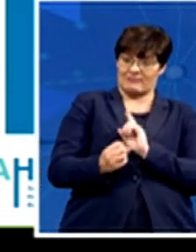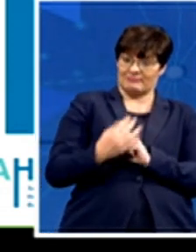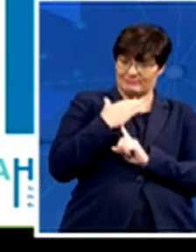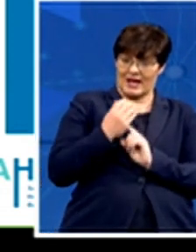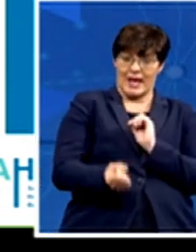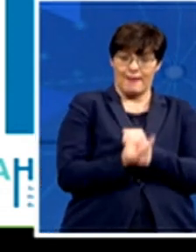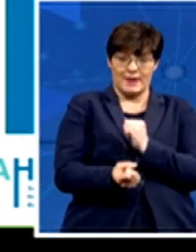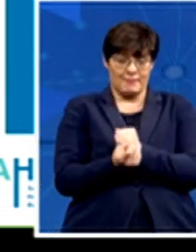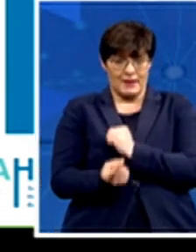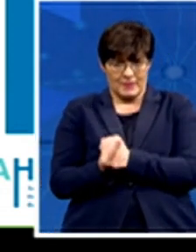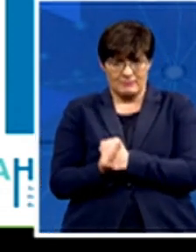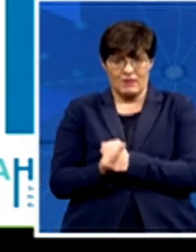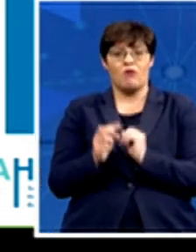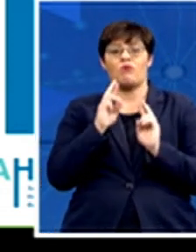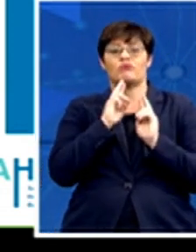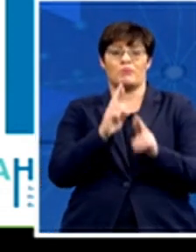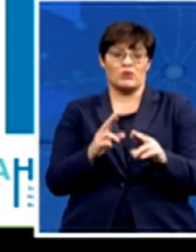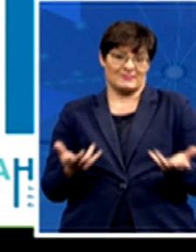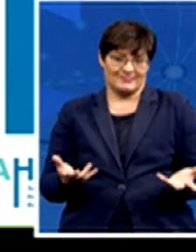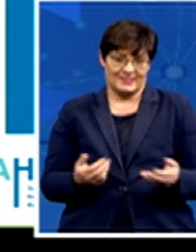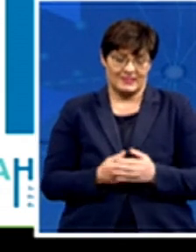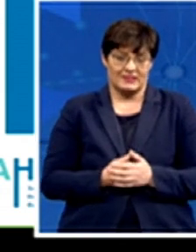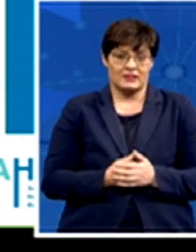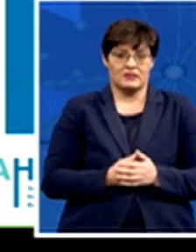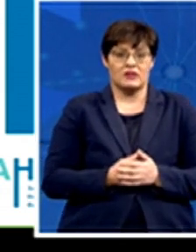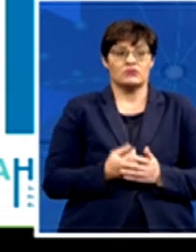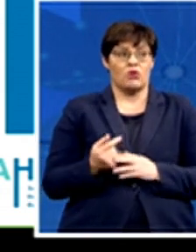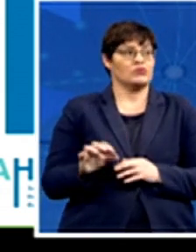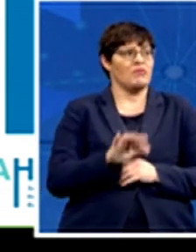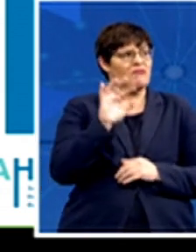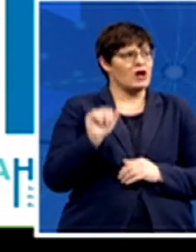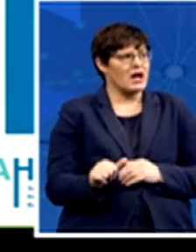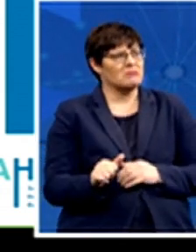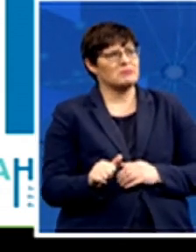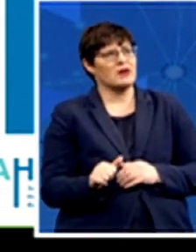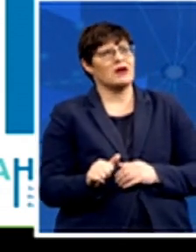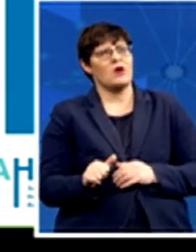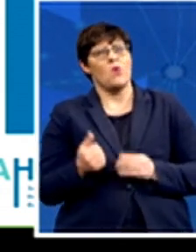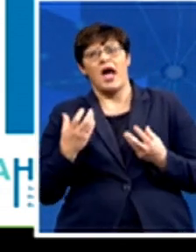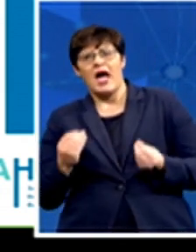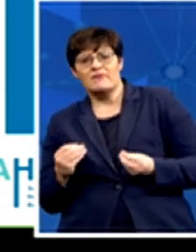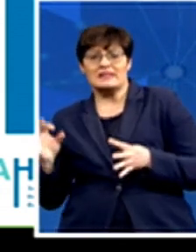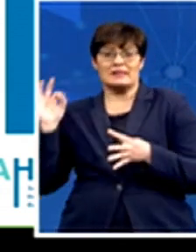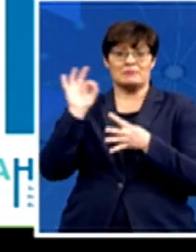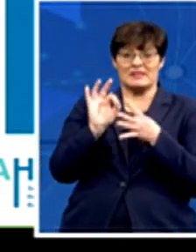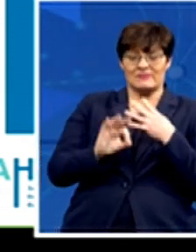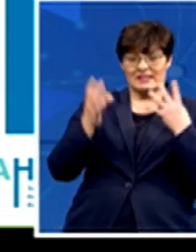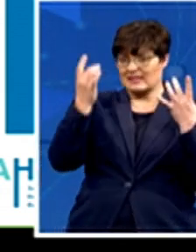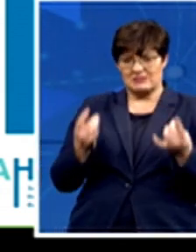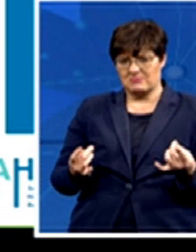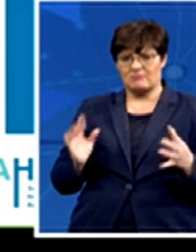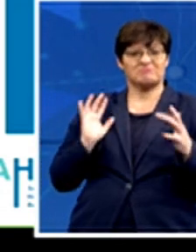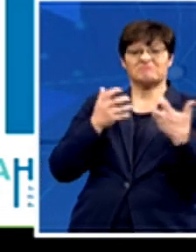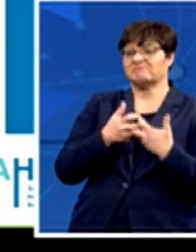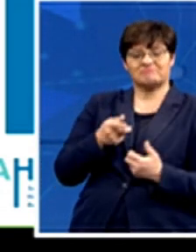for medicines. So in South Africa, we don't necessarily have specific statistics that talks to that. However, reporting, it has been